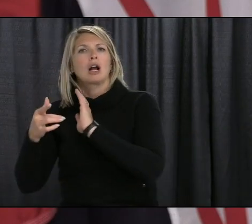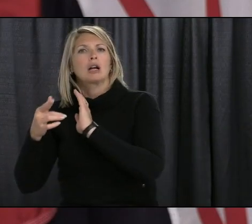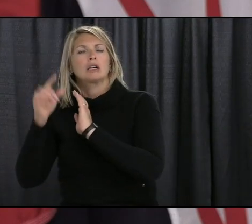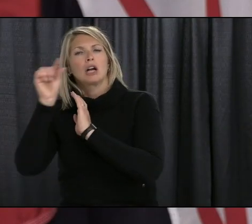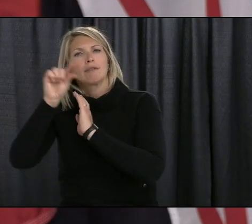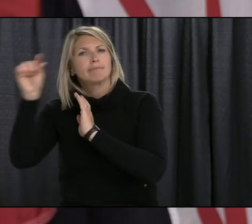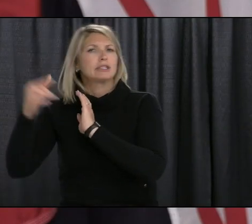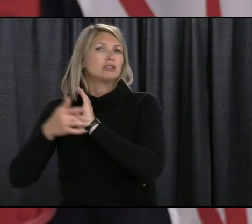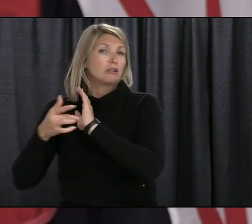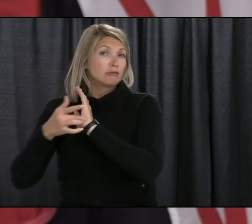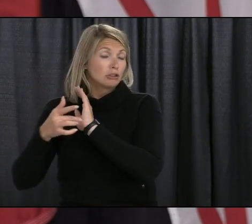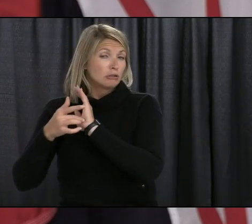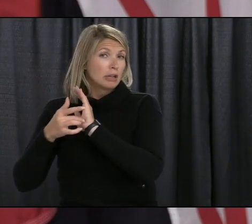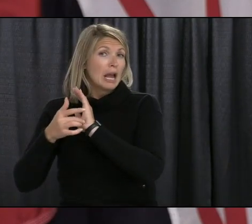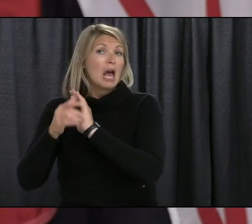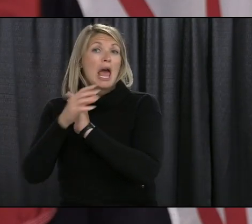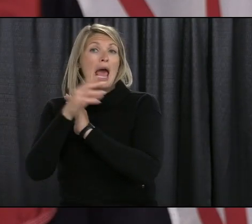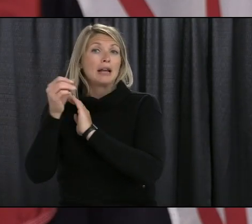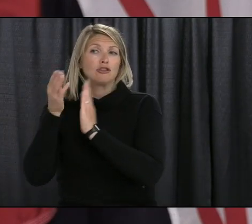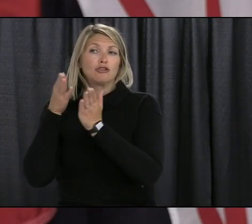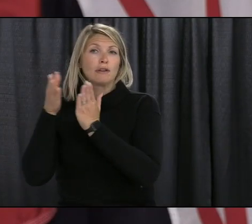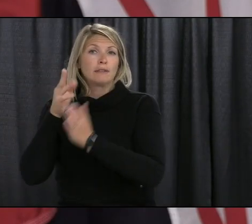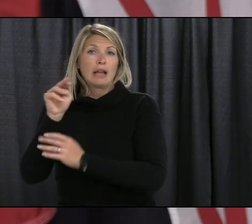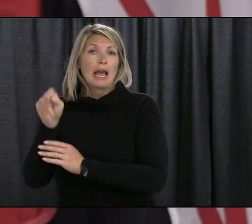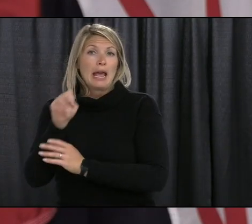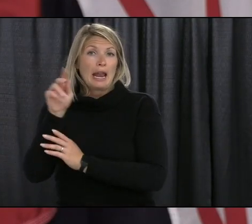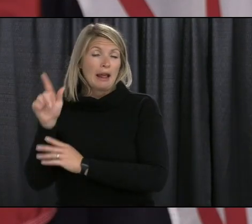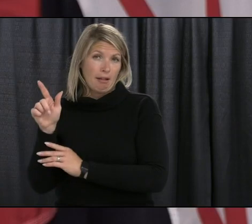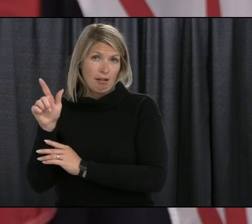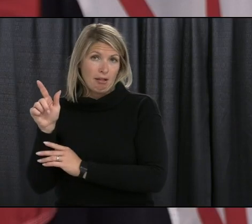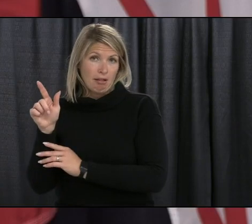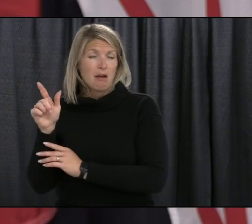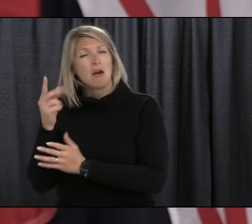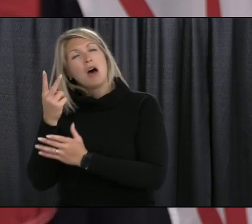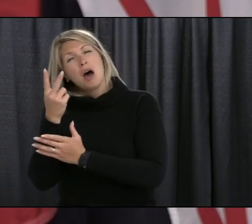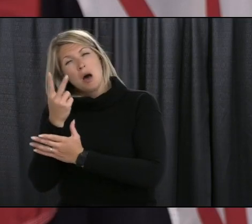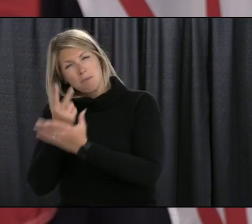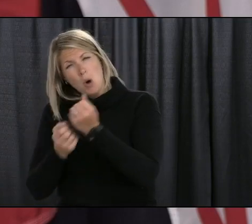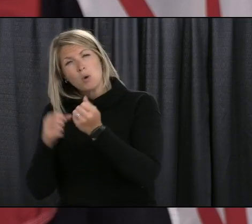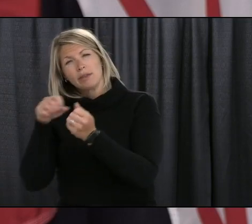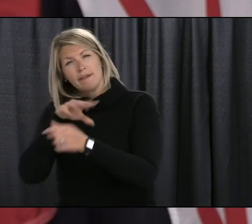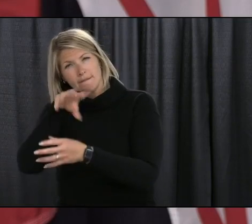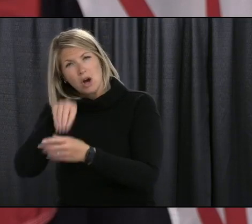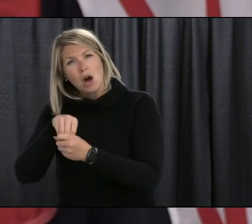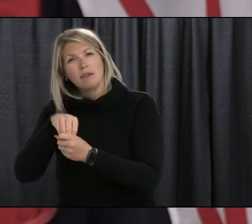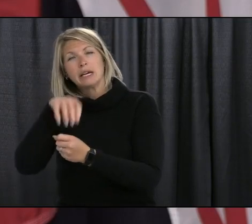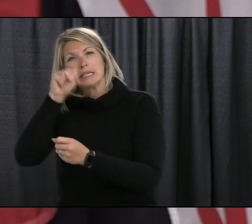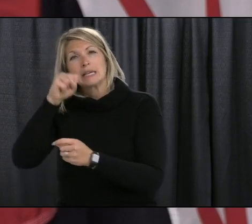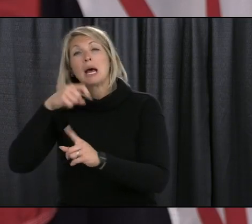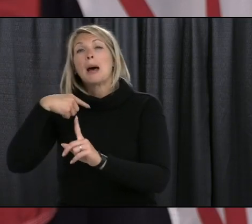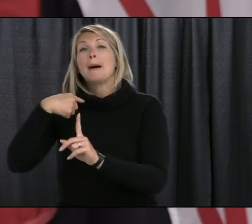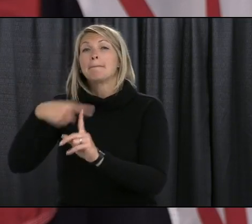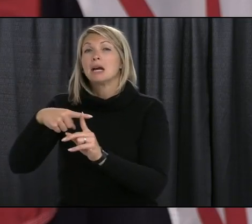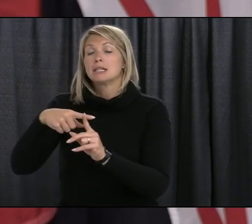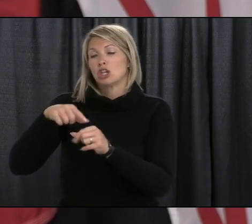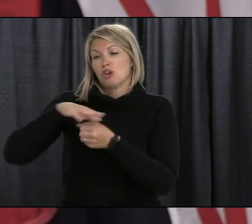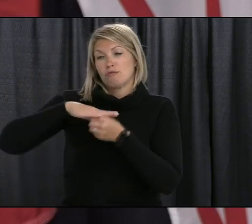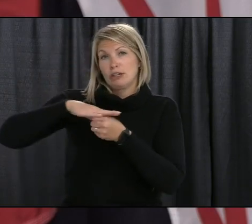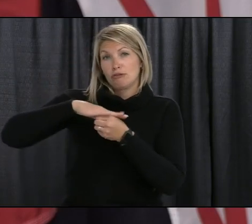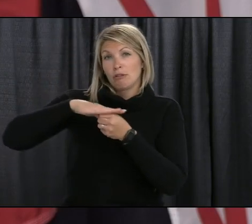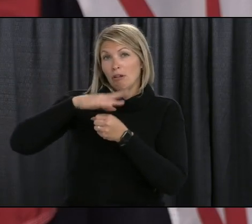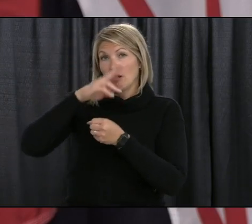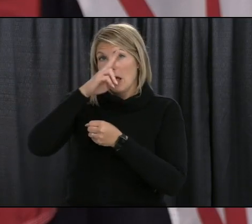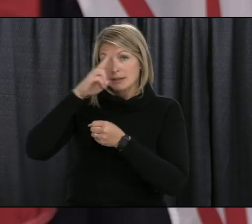issue as much as it is it's a regional health authority issue, an NLCHI